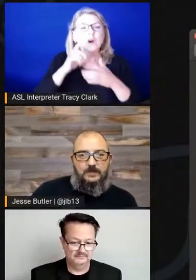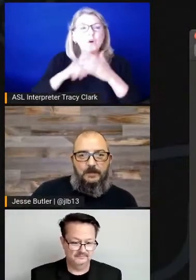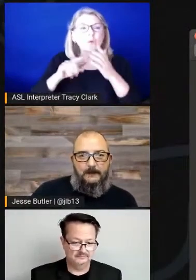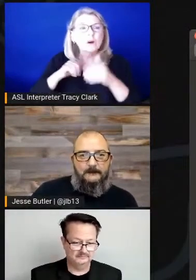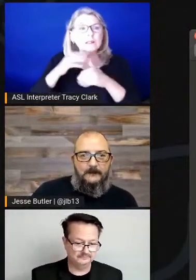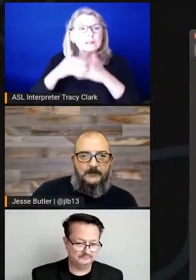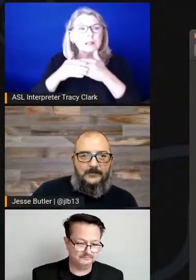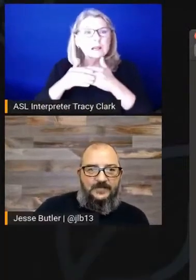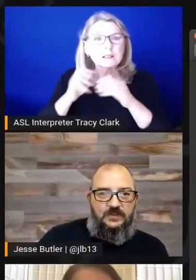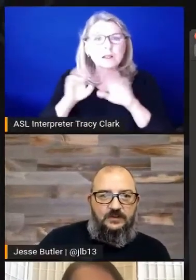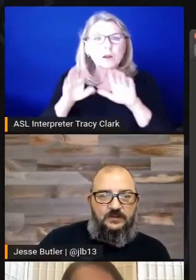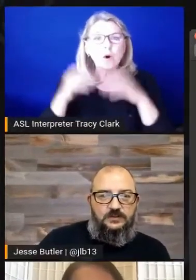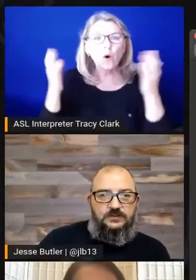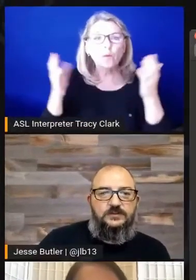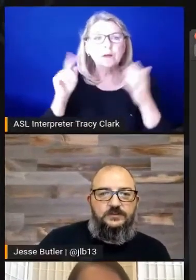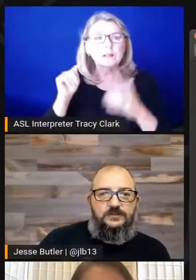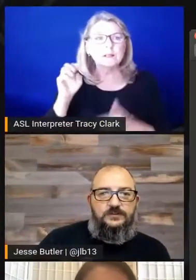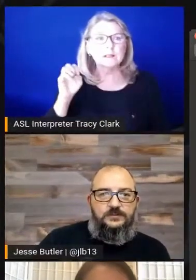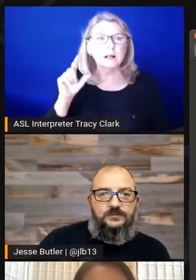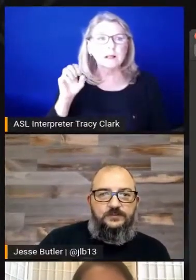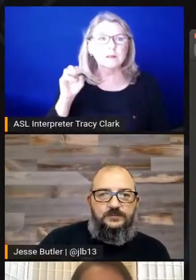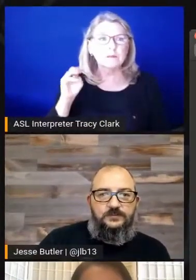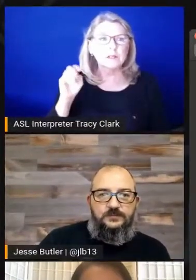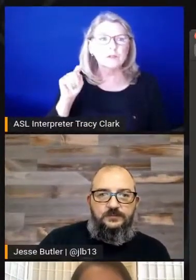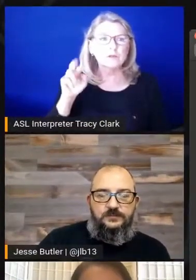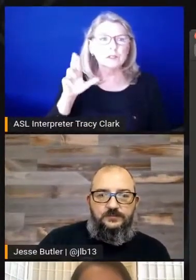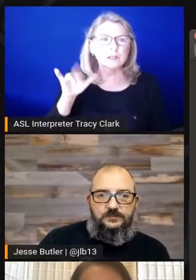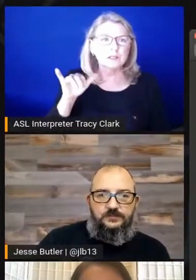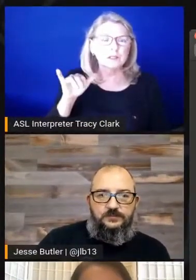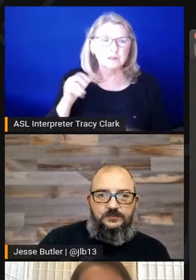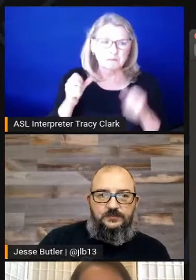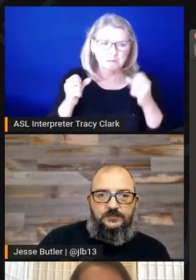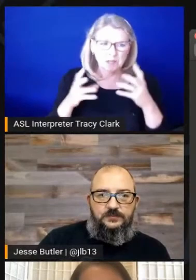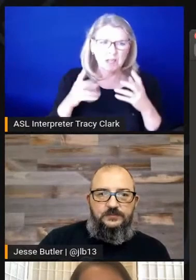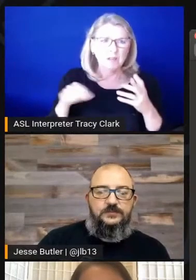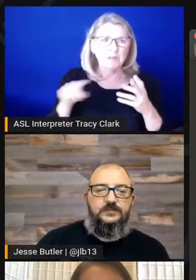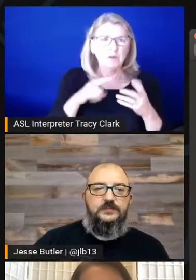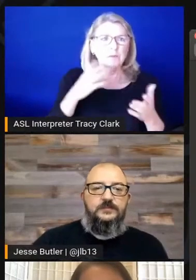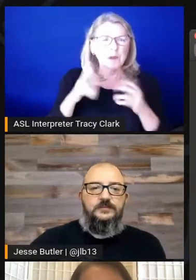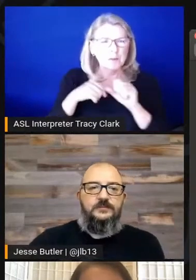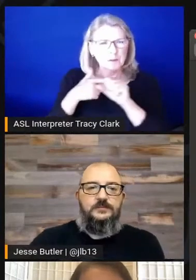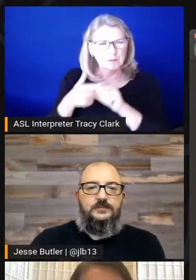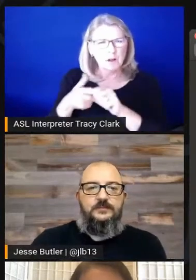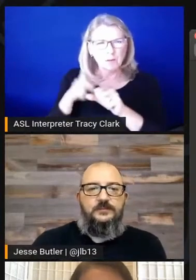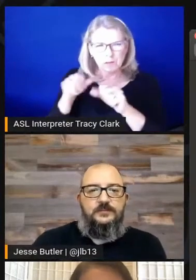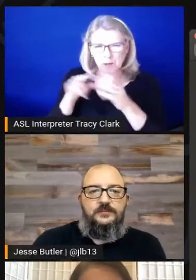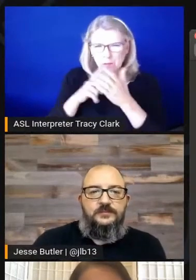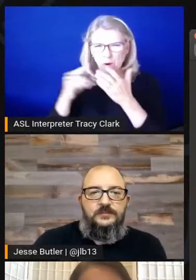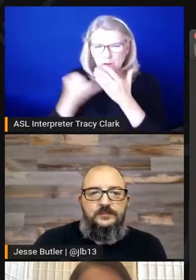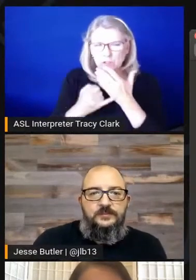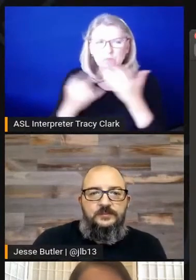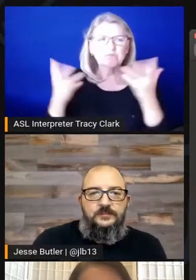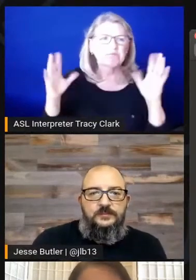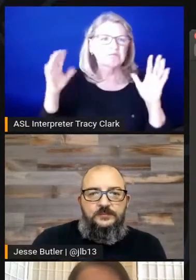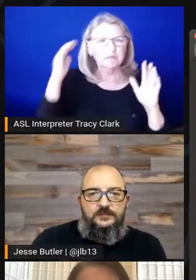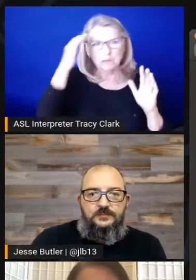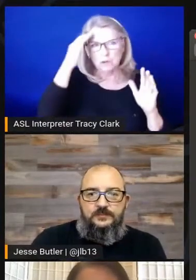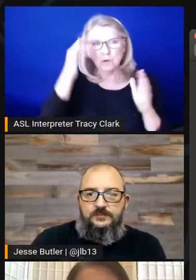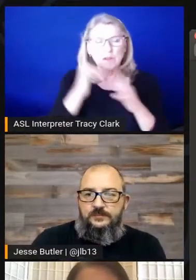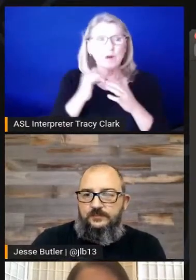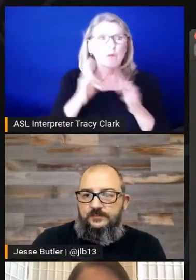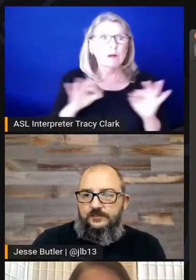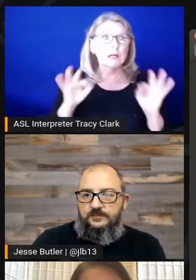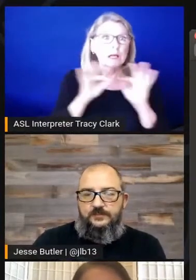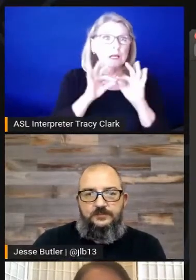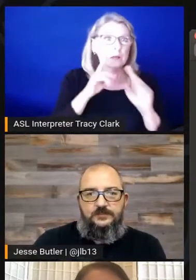many of you who may be following the project know that one of the key goals that the